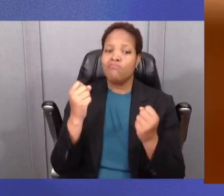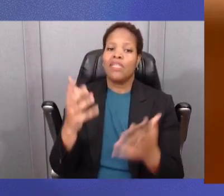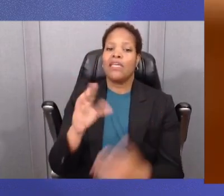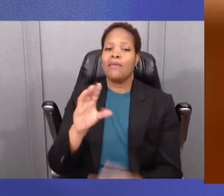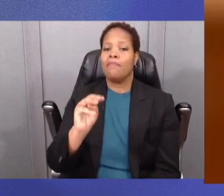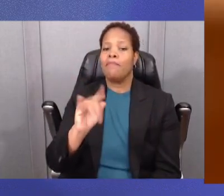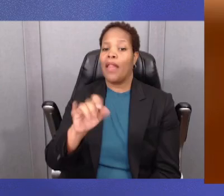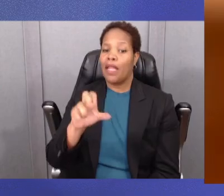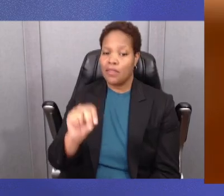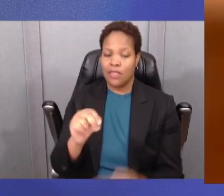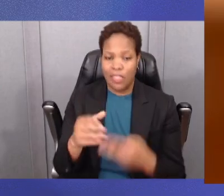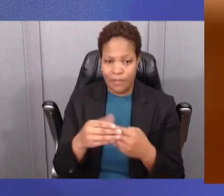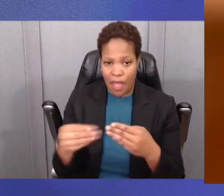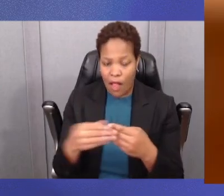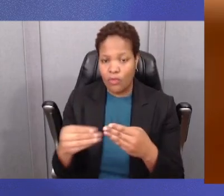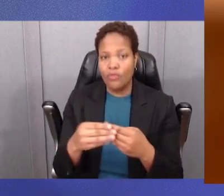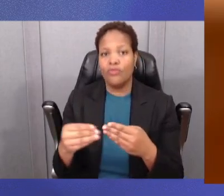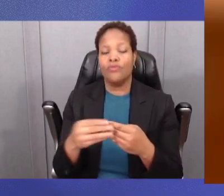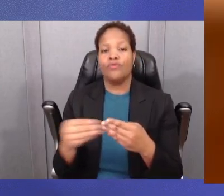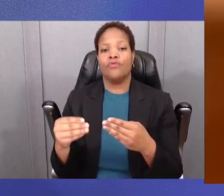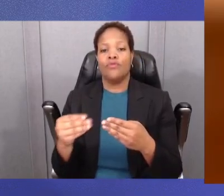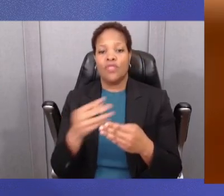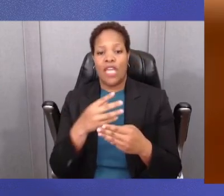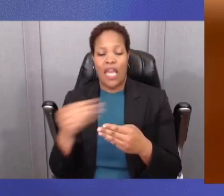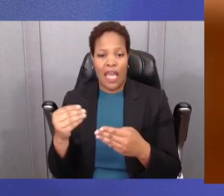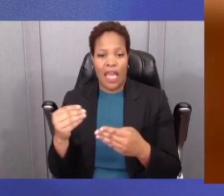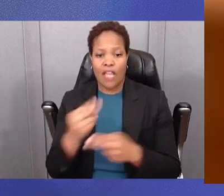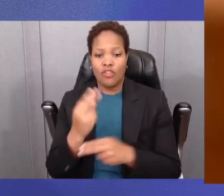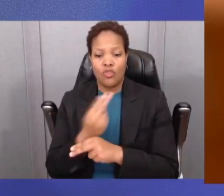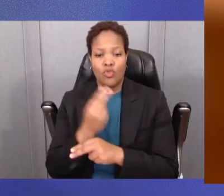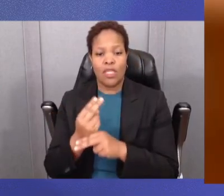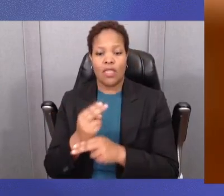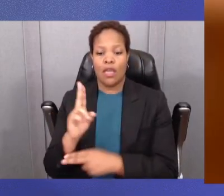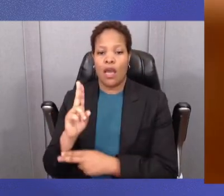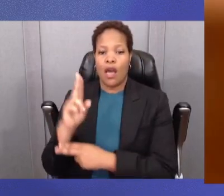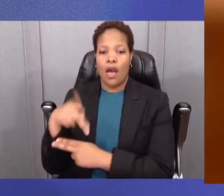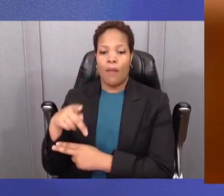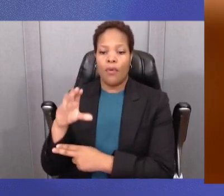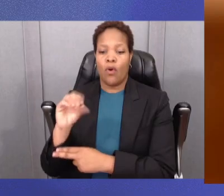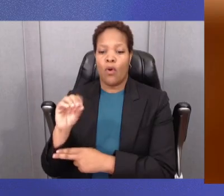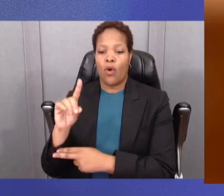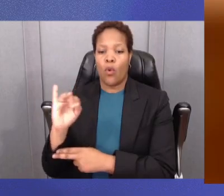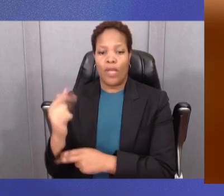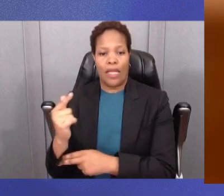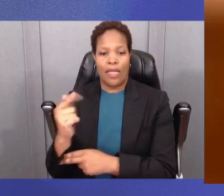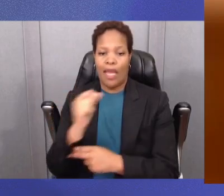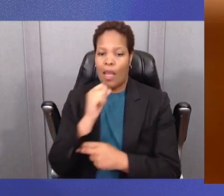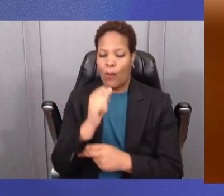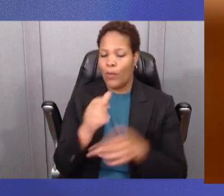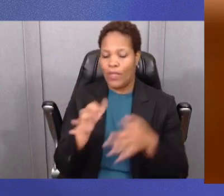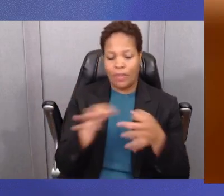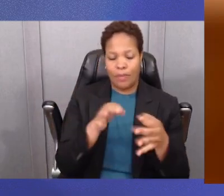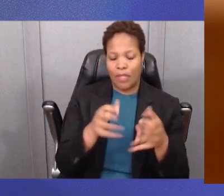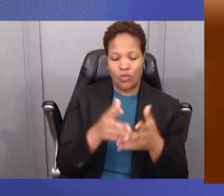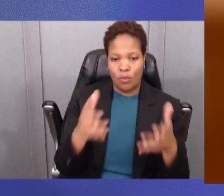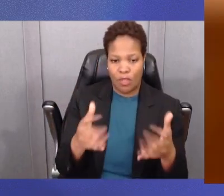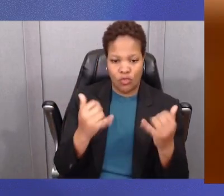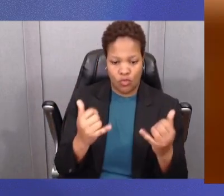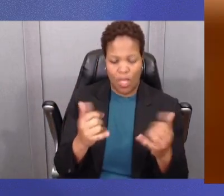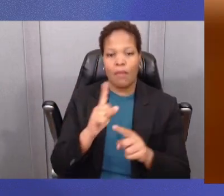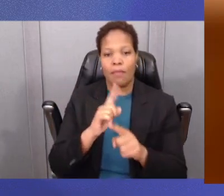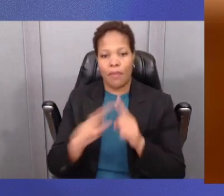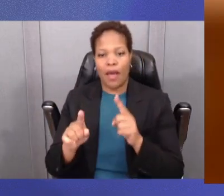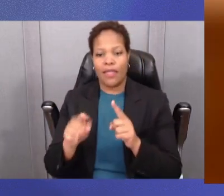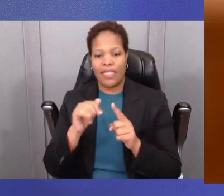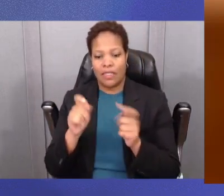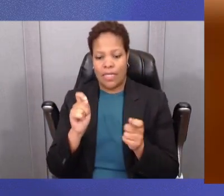and using upcoding, which I won't explain too much about today, but it's a gaming the diagnostic